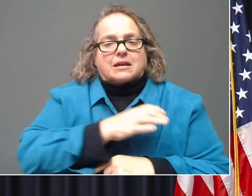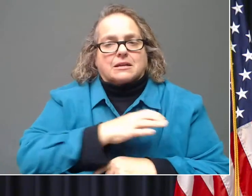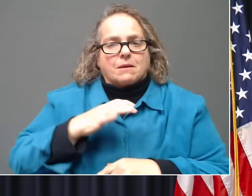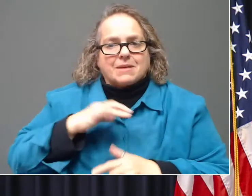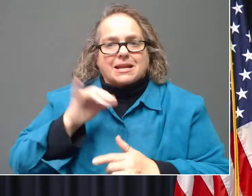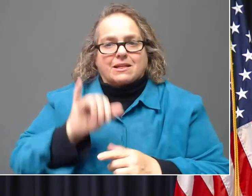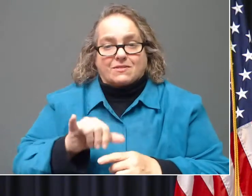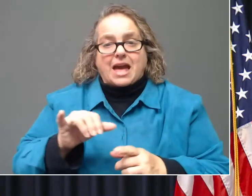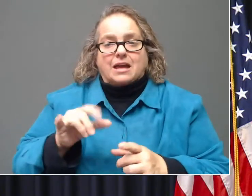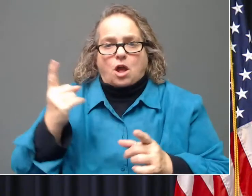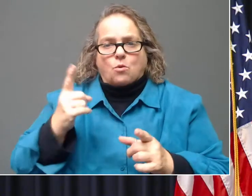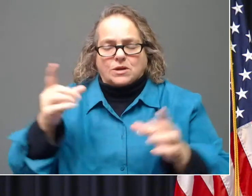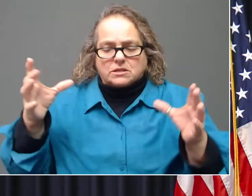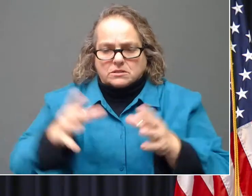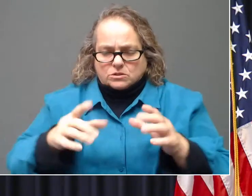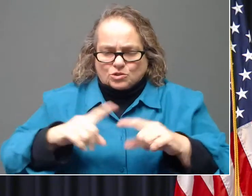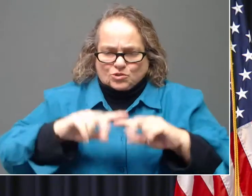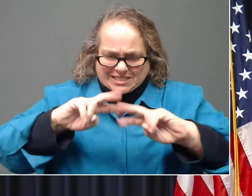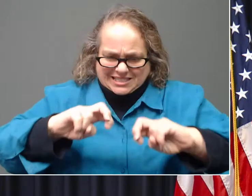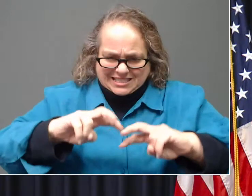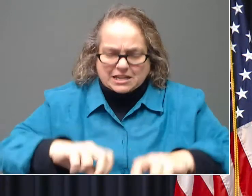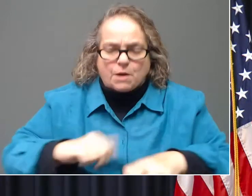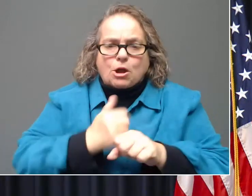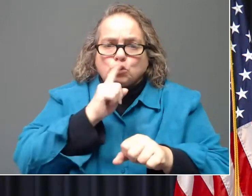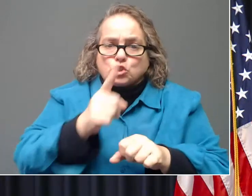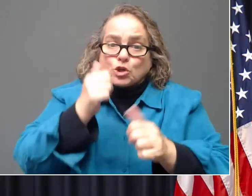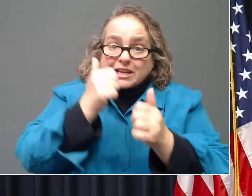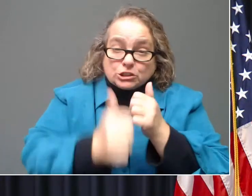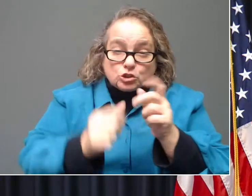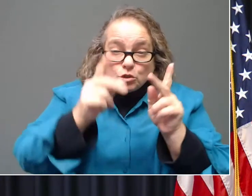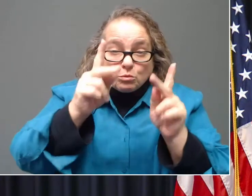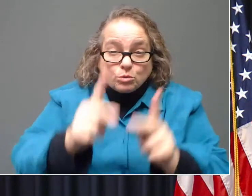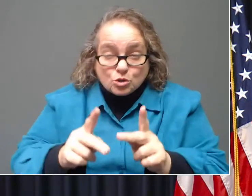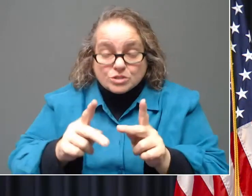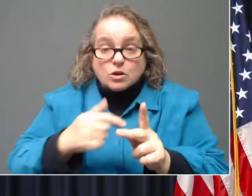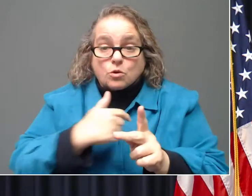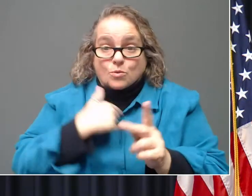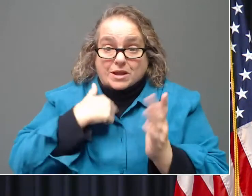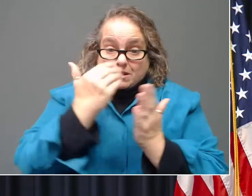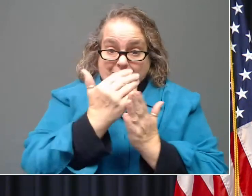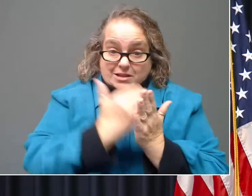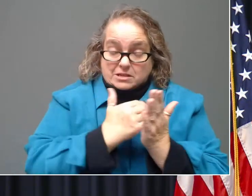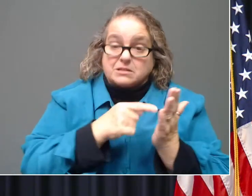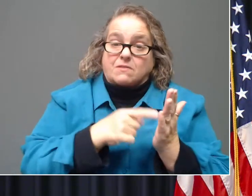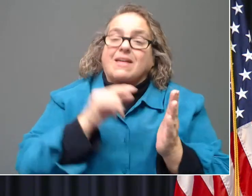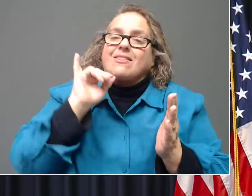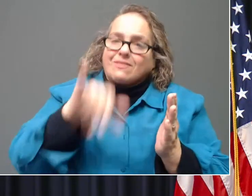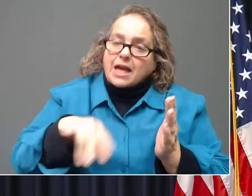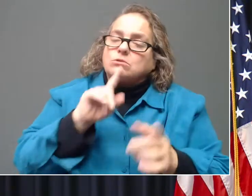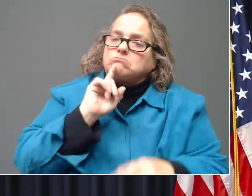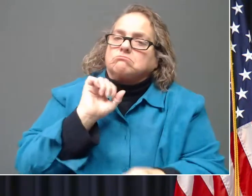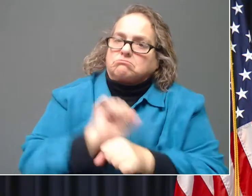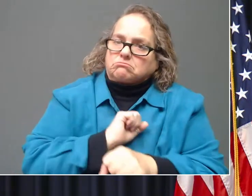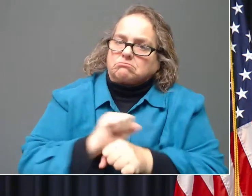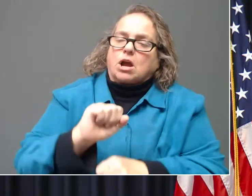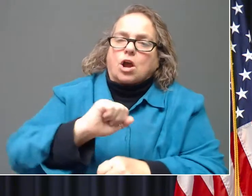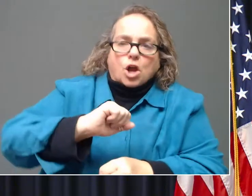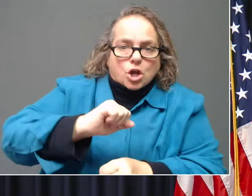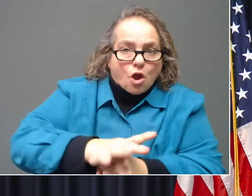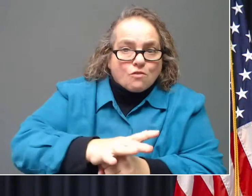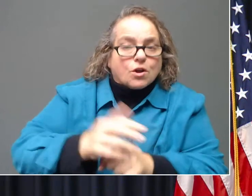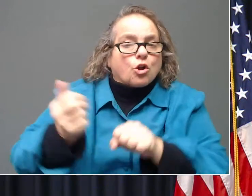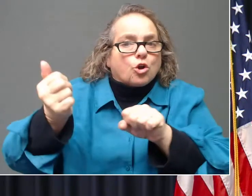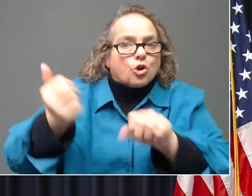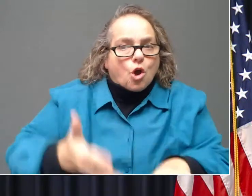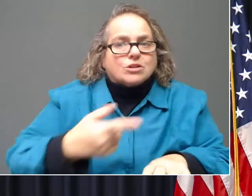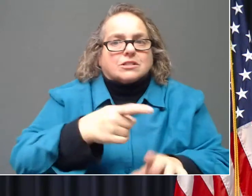that each individual that we list as a loss, that COVID was a real contributing factor, and